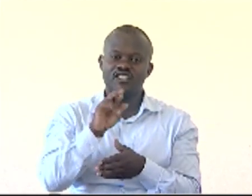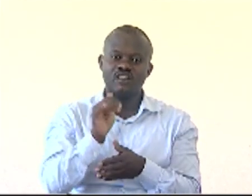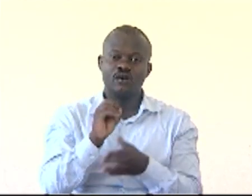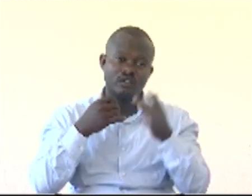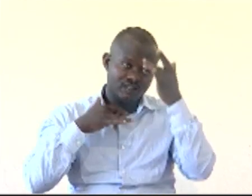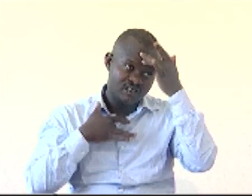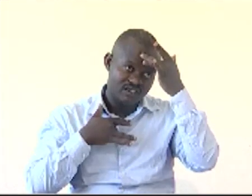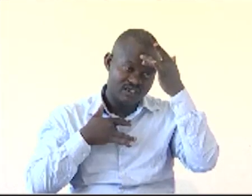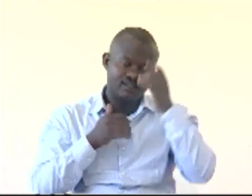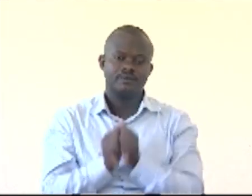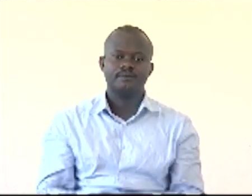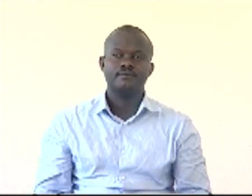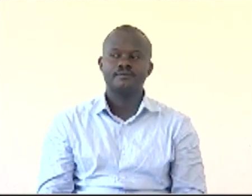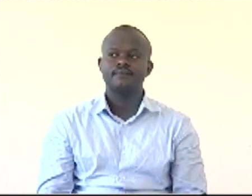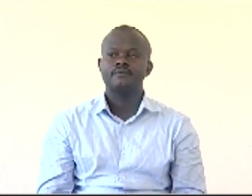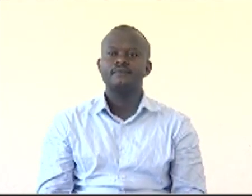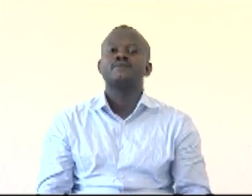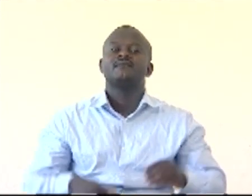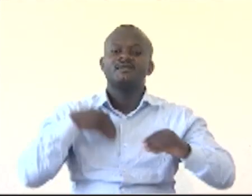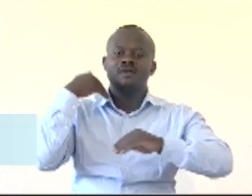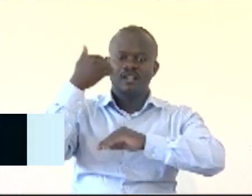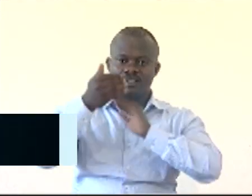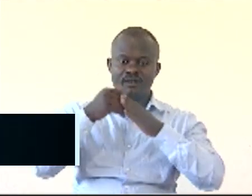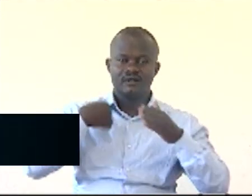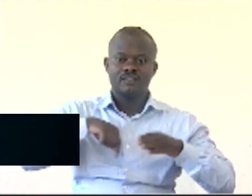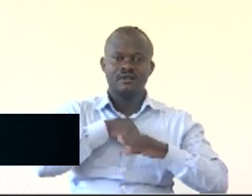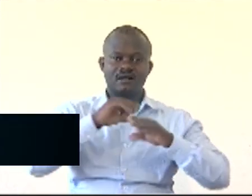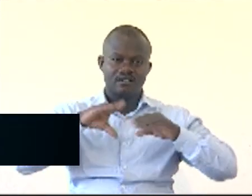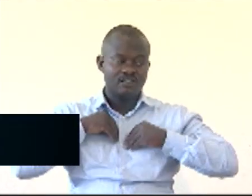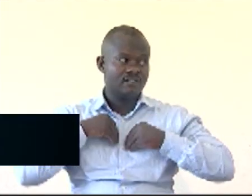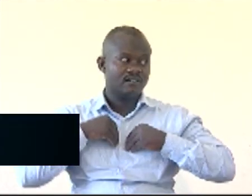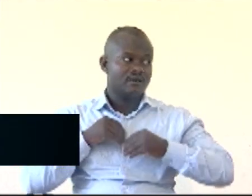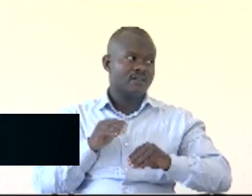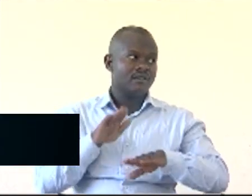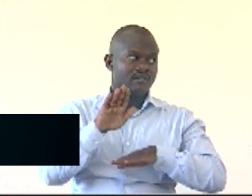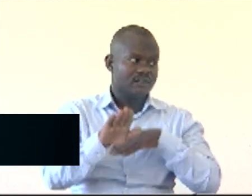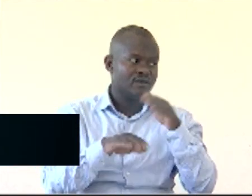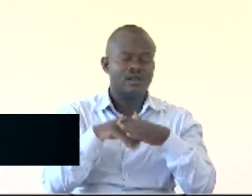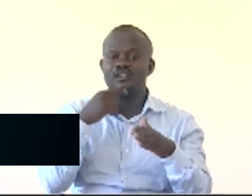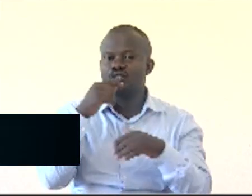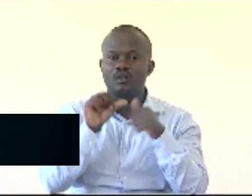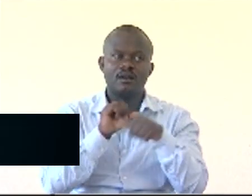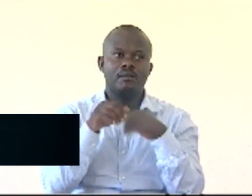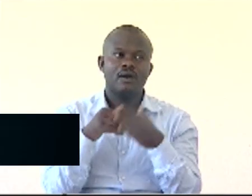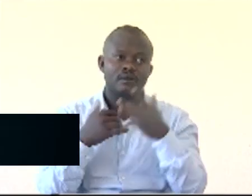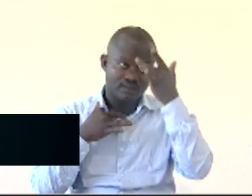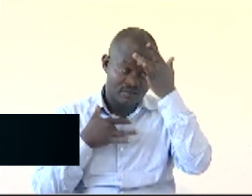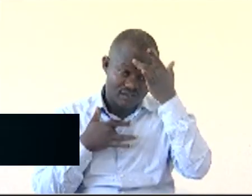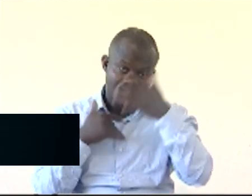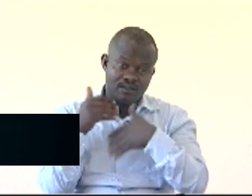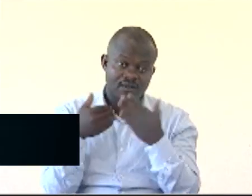diseases. Let us take a step and talk about one disease,